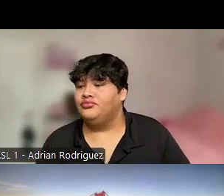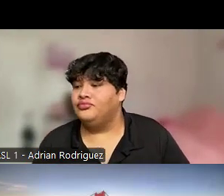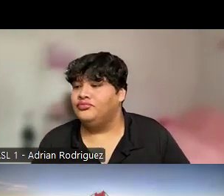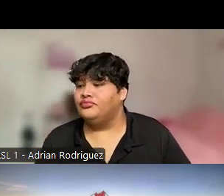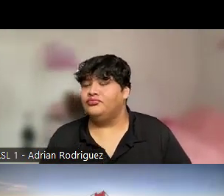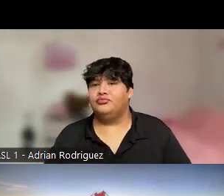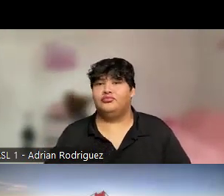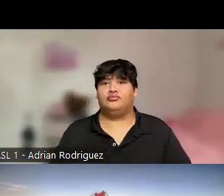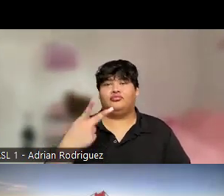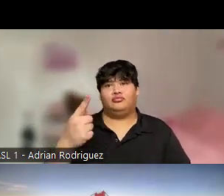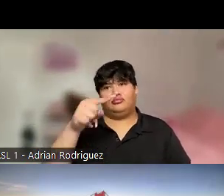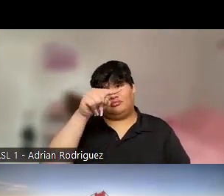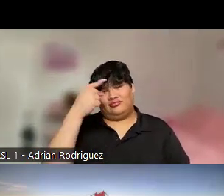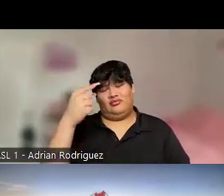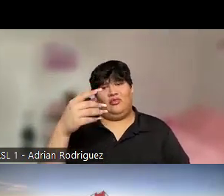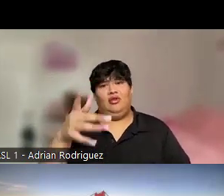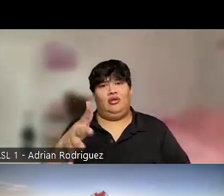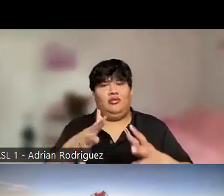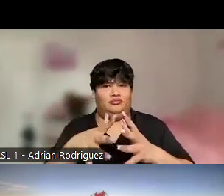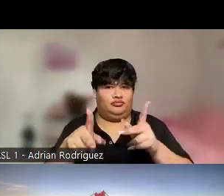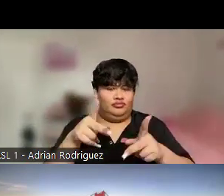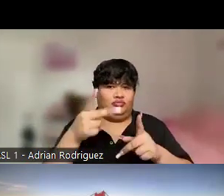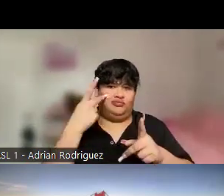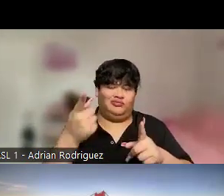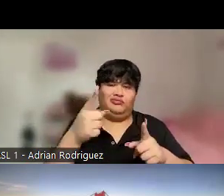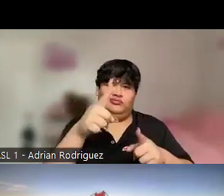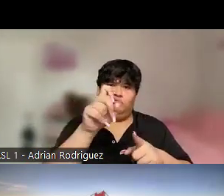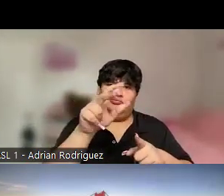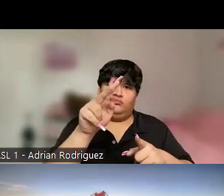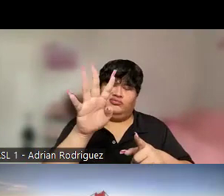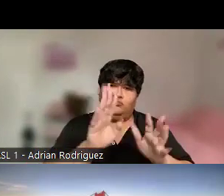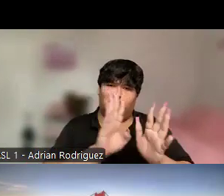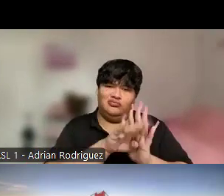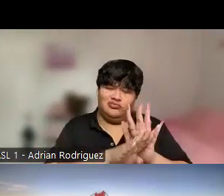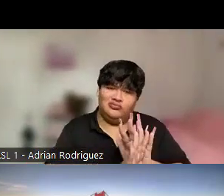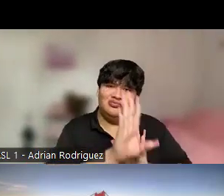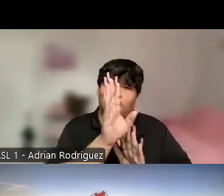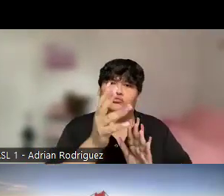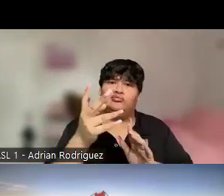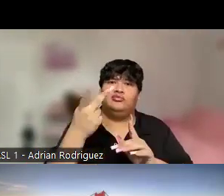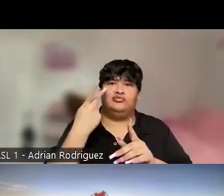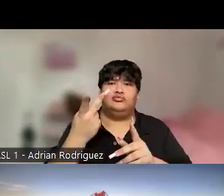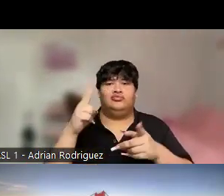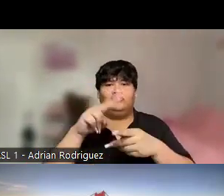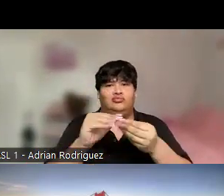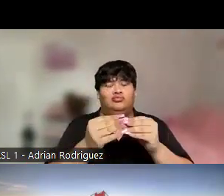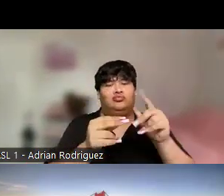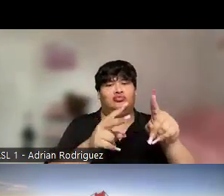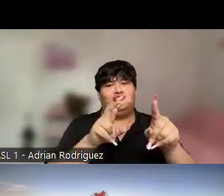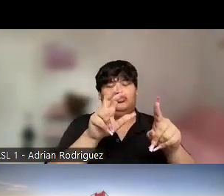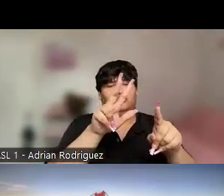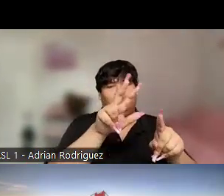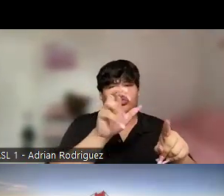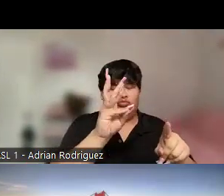Black African American population increasing by 134% by 2050, so also doubling.